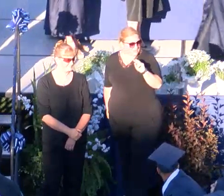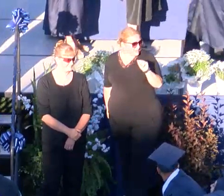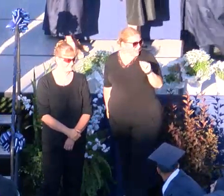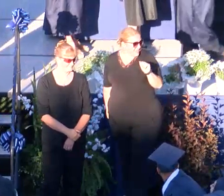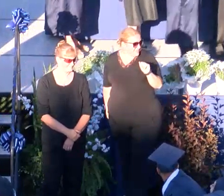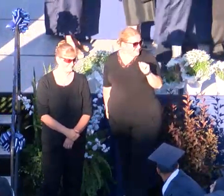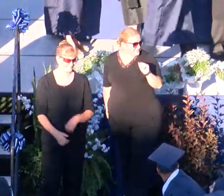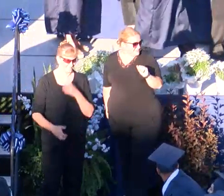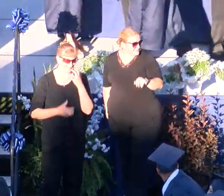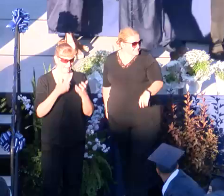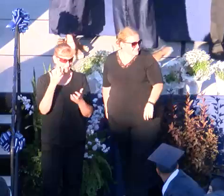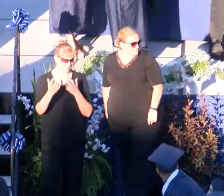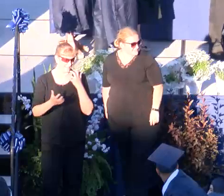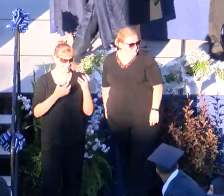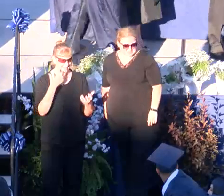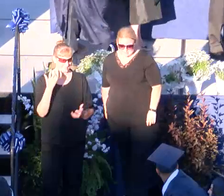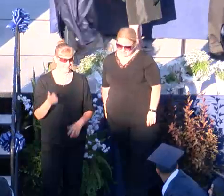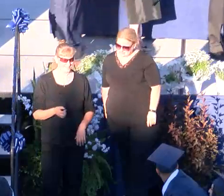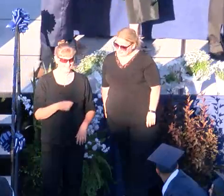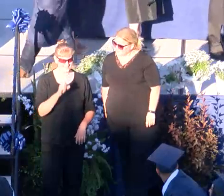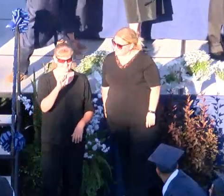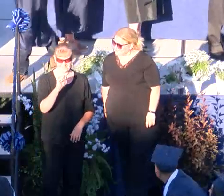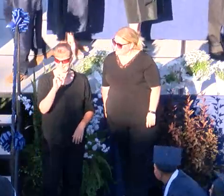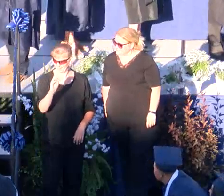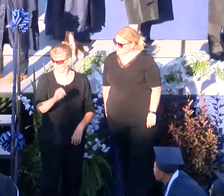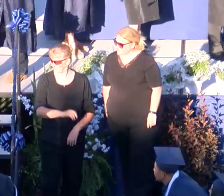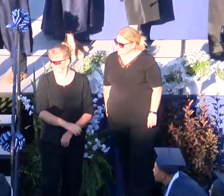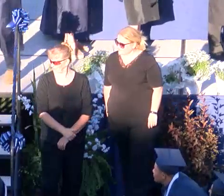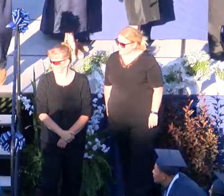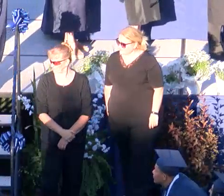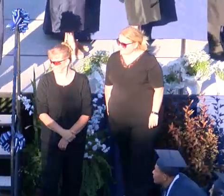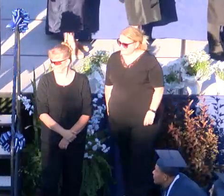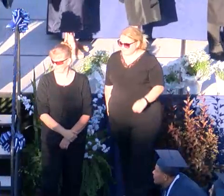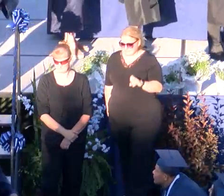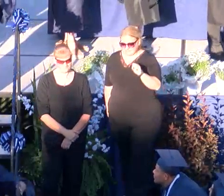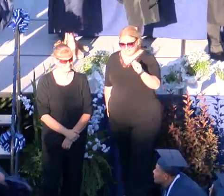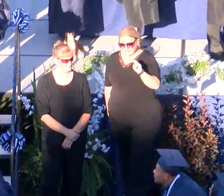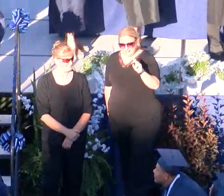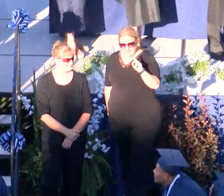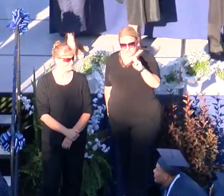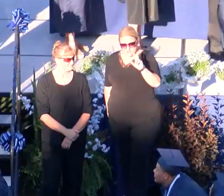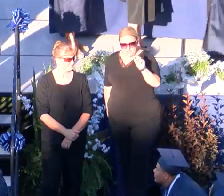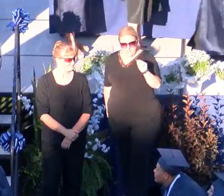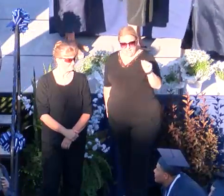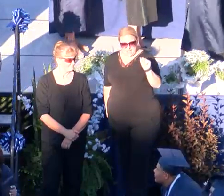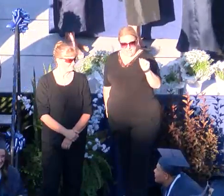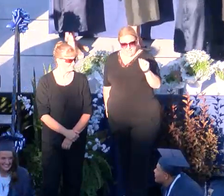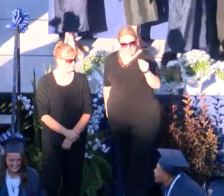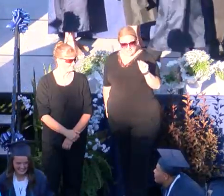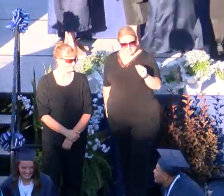Contreras. Seth Wills. Sandra Navarro Camacho.